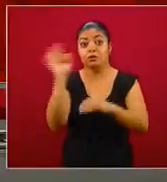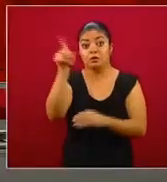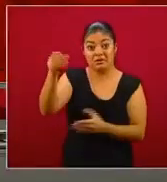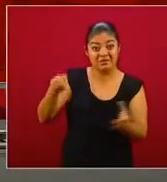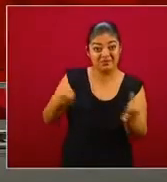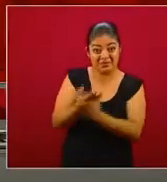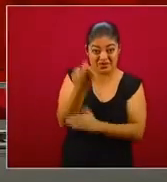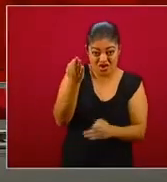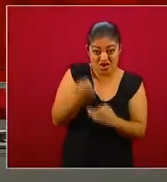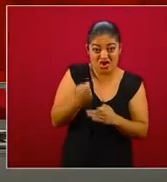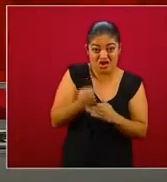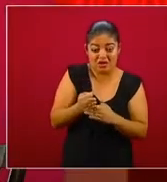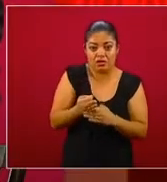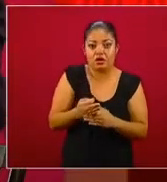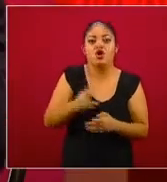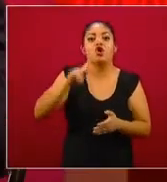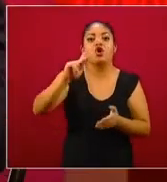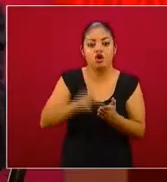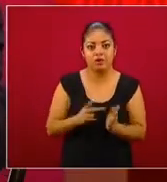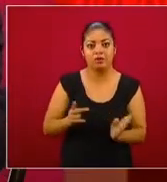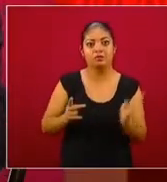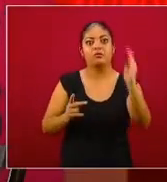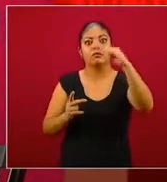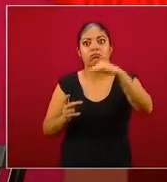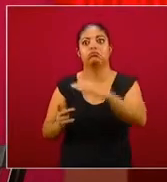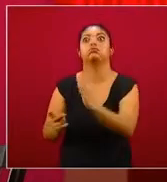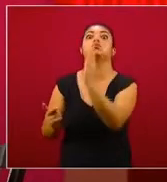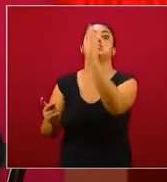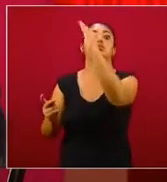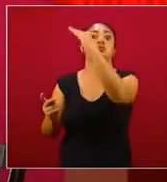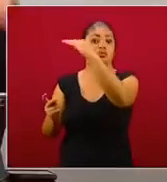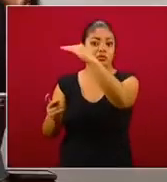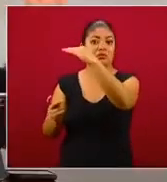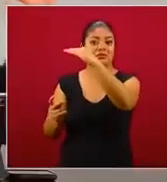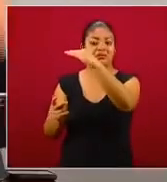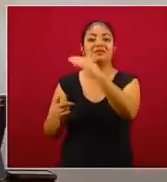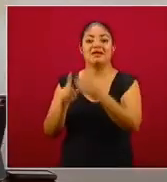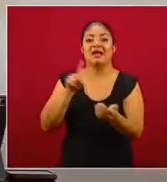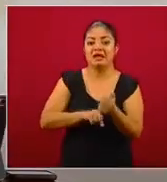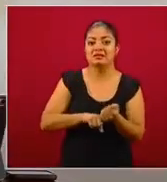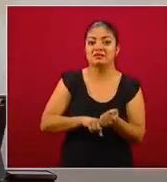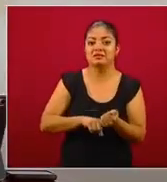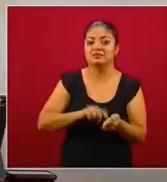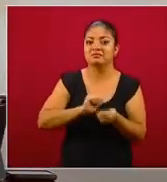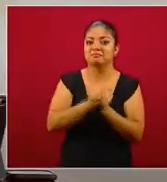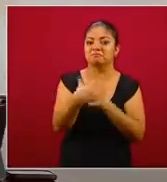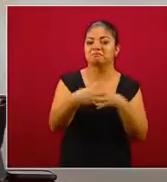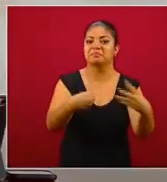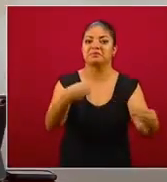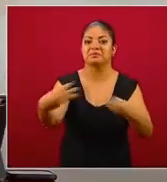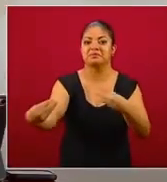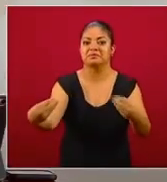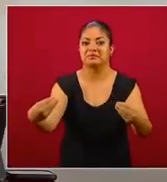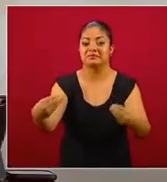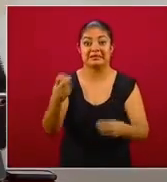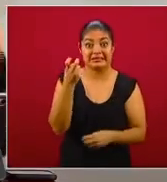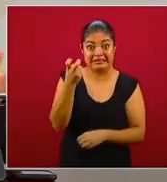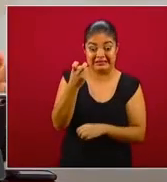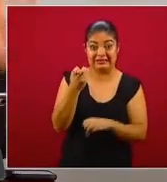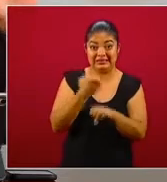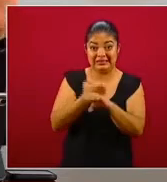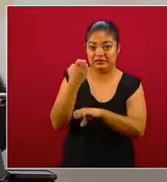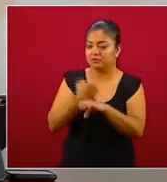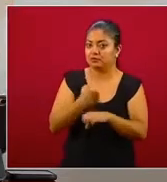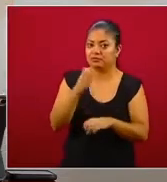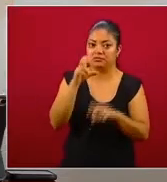go back to normality as we knew it. We need to abide by the rules of the stoplight. And